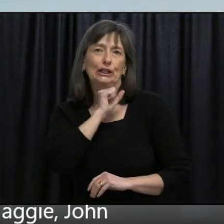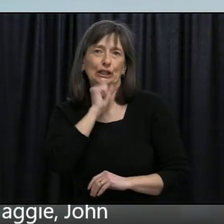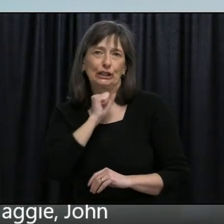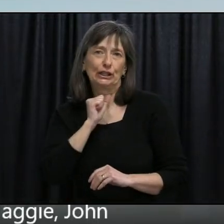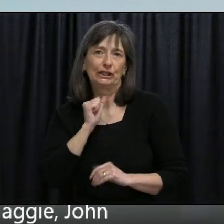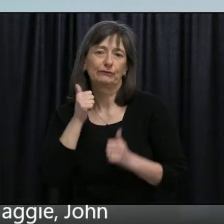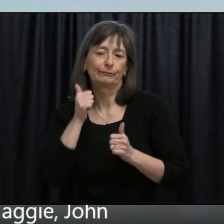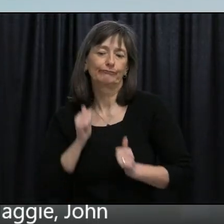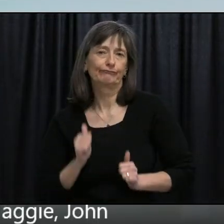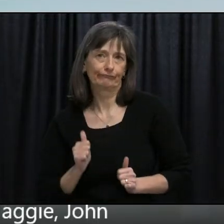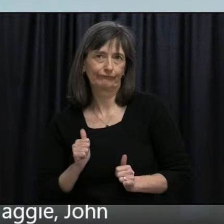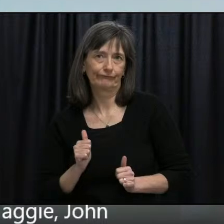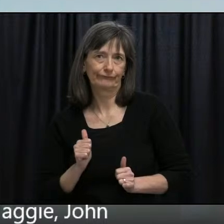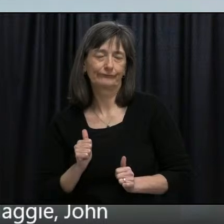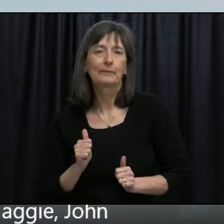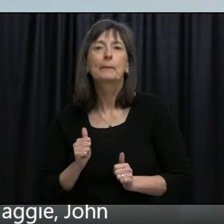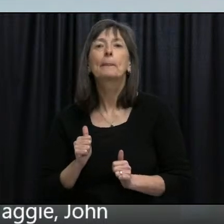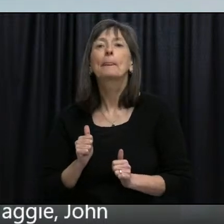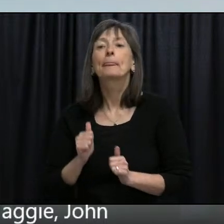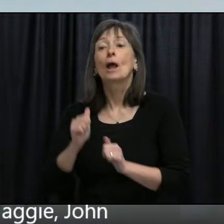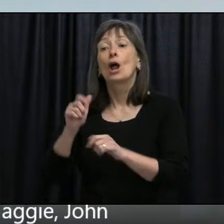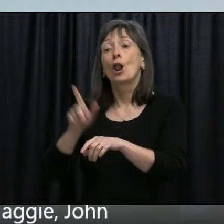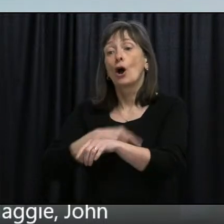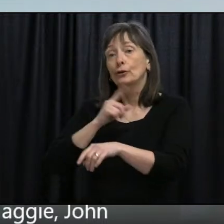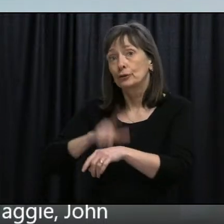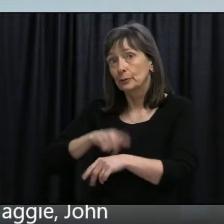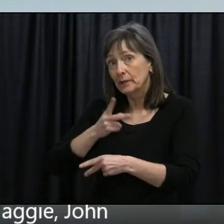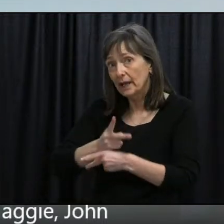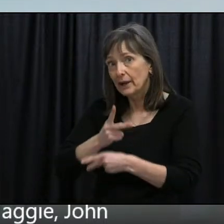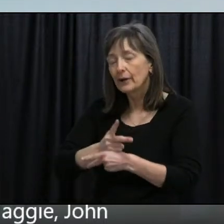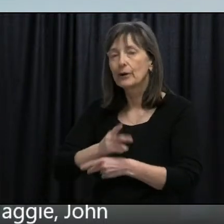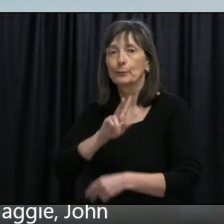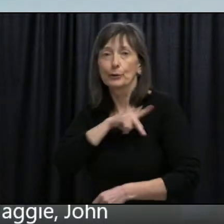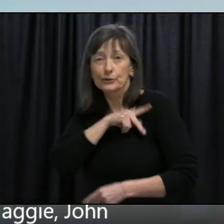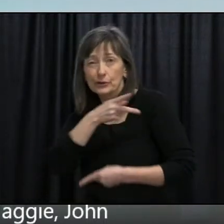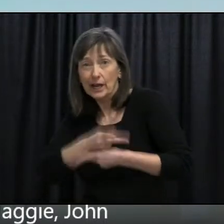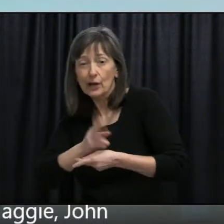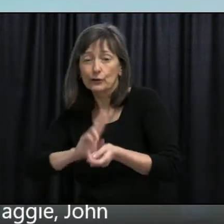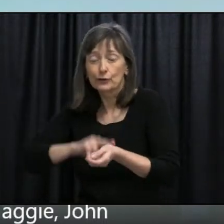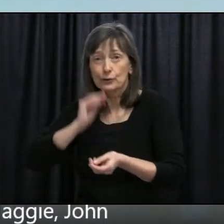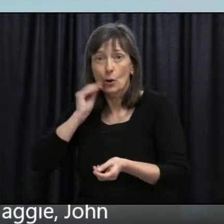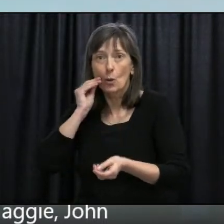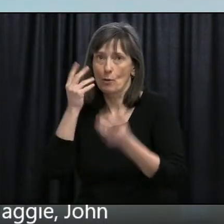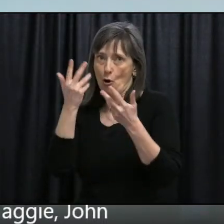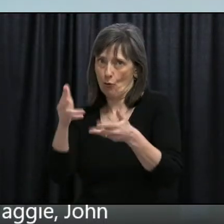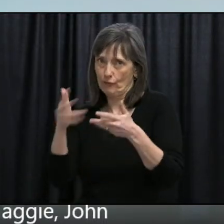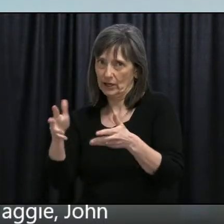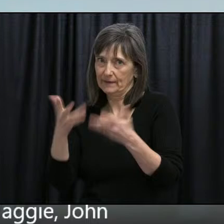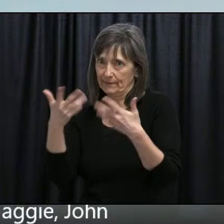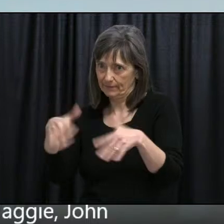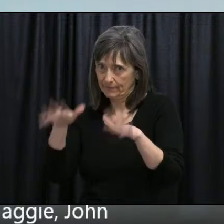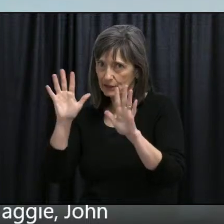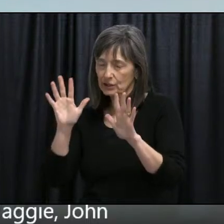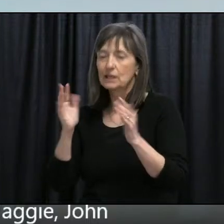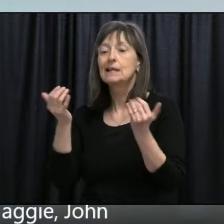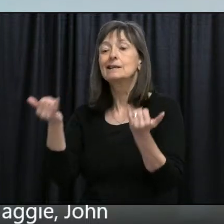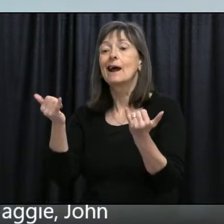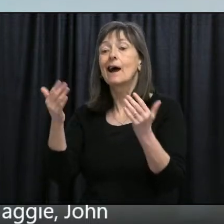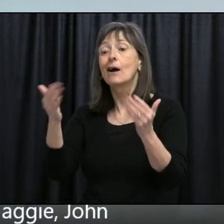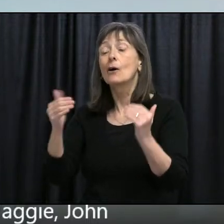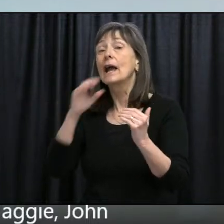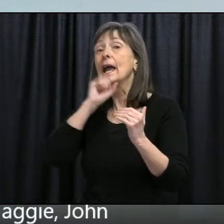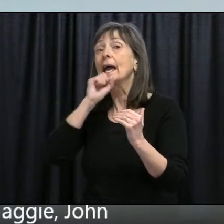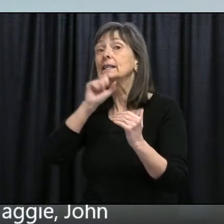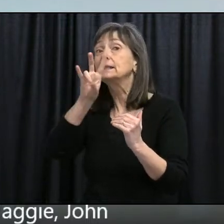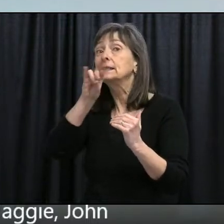We have gone through long-term care and personal care homes, and they're done. We have now got people over the age of